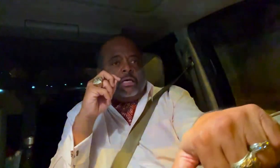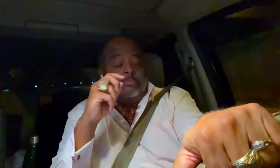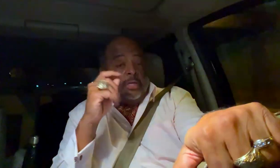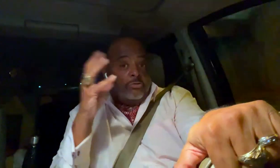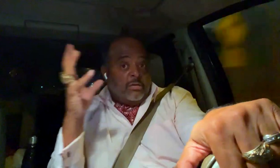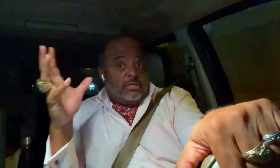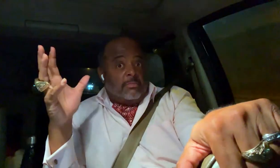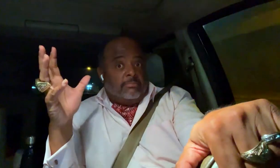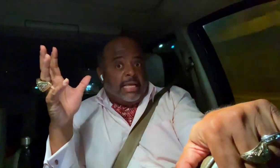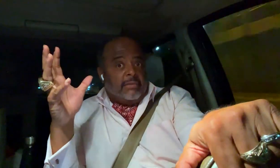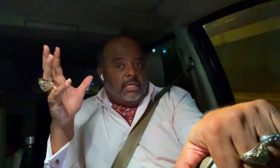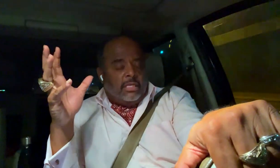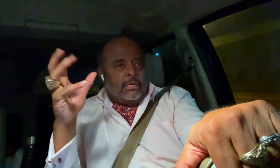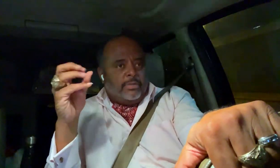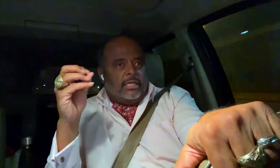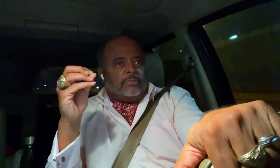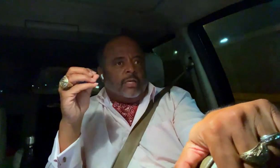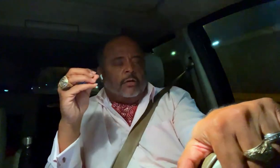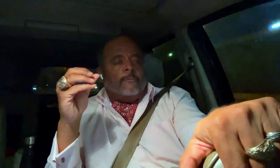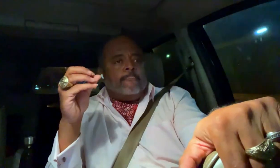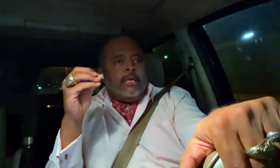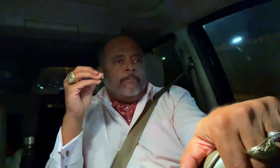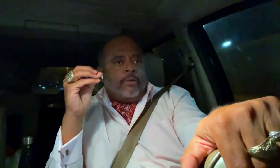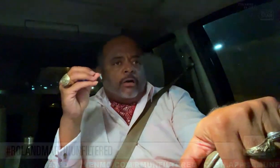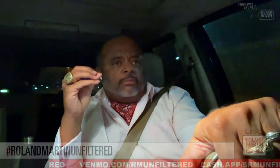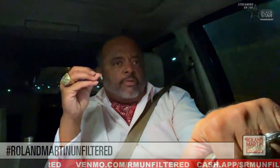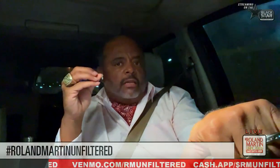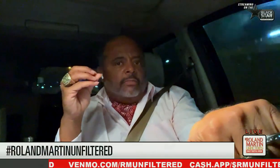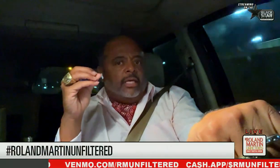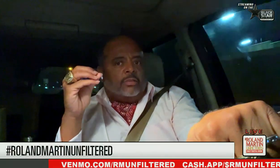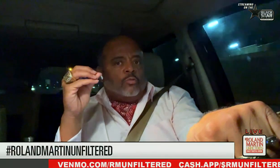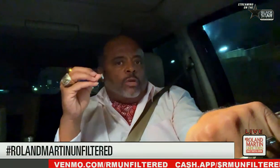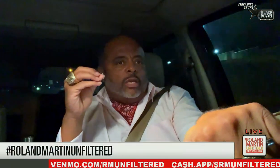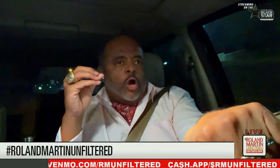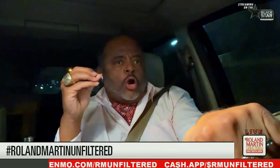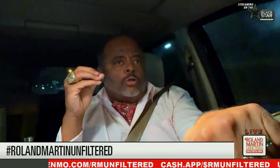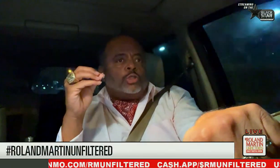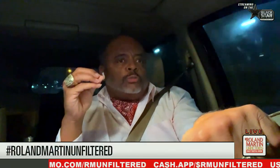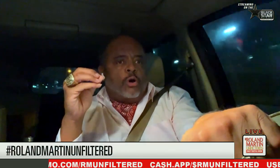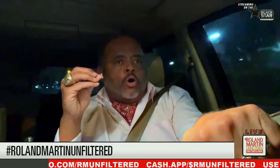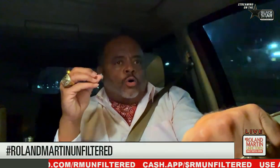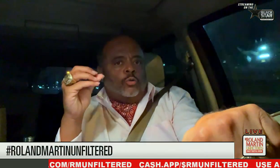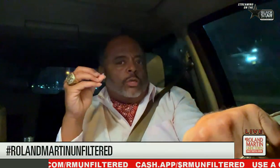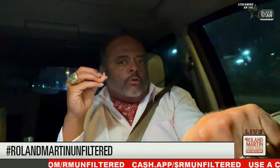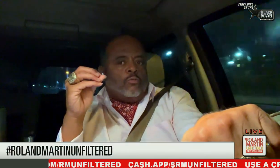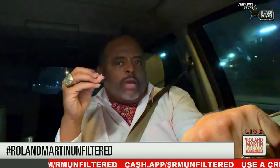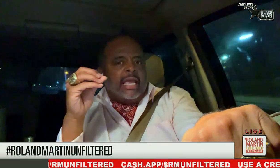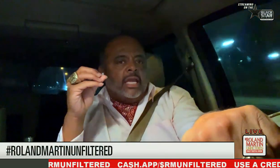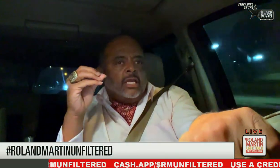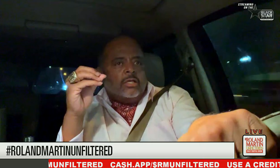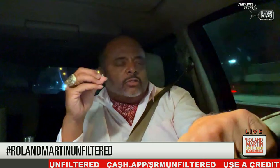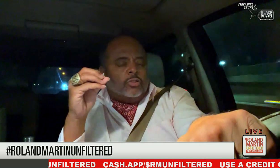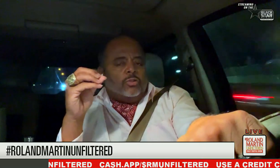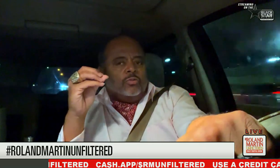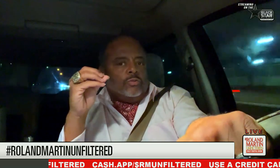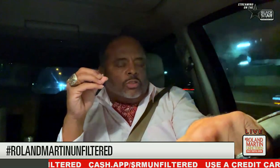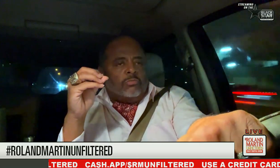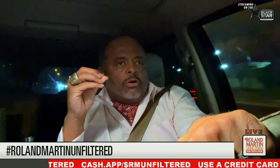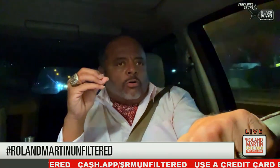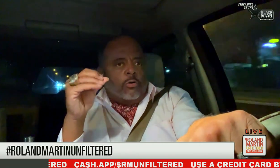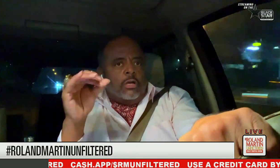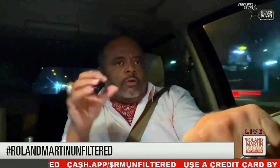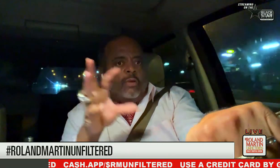Black PR company. Here we talk about Black media company as well. Part of the problem is we are small. We are way